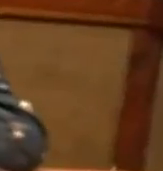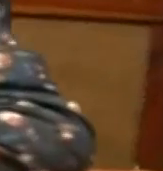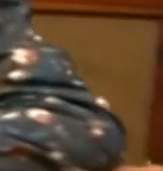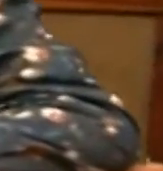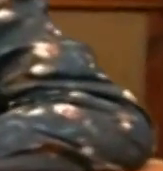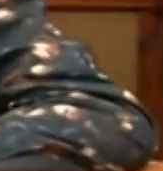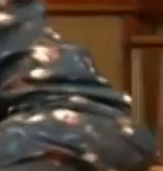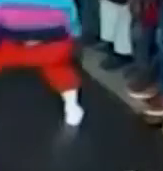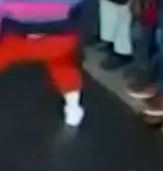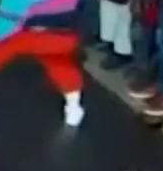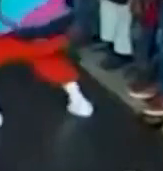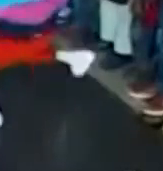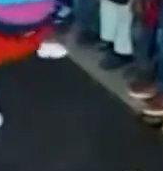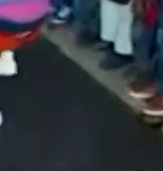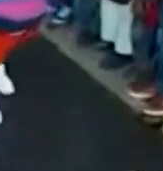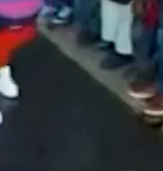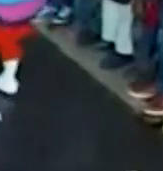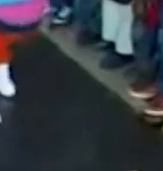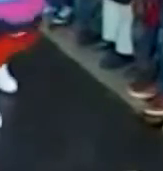Tunakupa burudani.